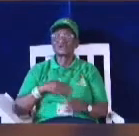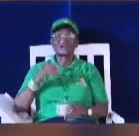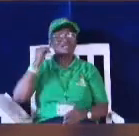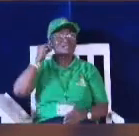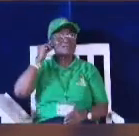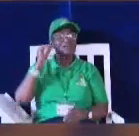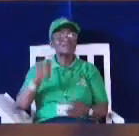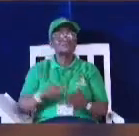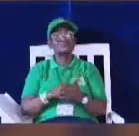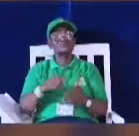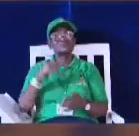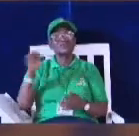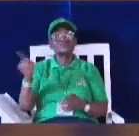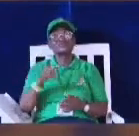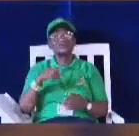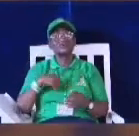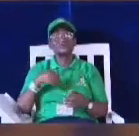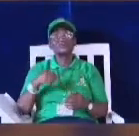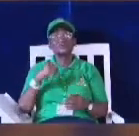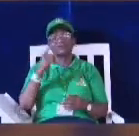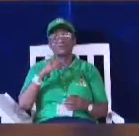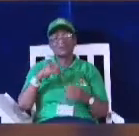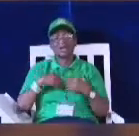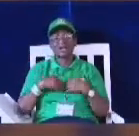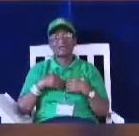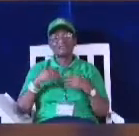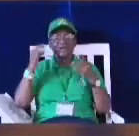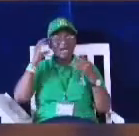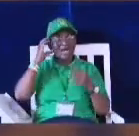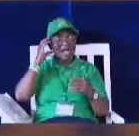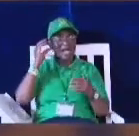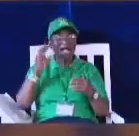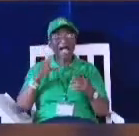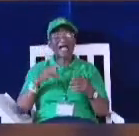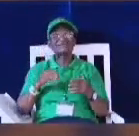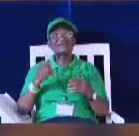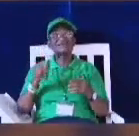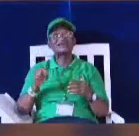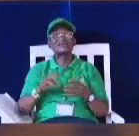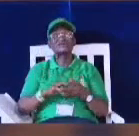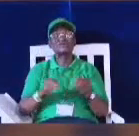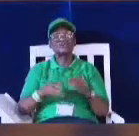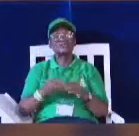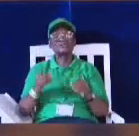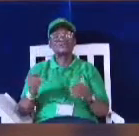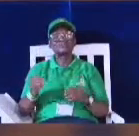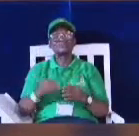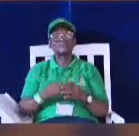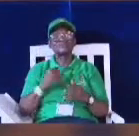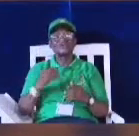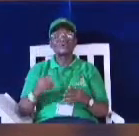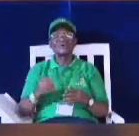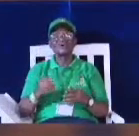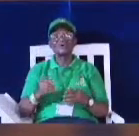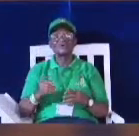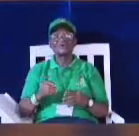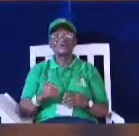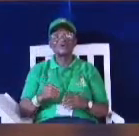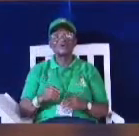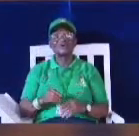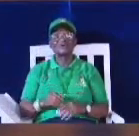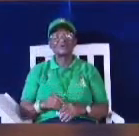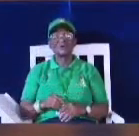Those of you who have heard the story before, you know the result. She came back 7 days later, pointed her light